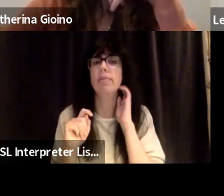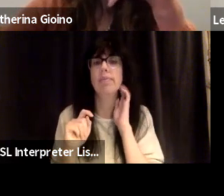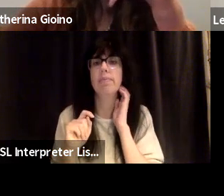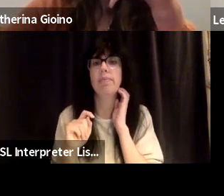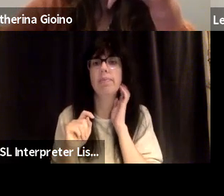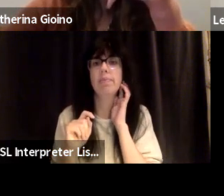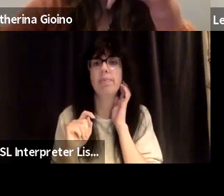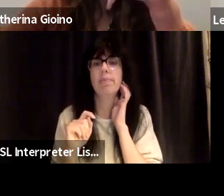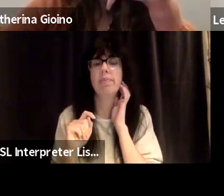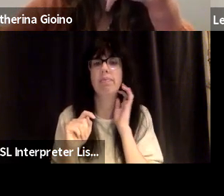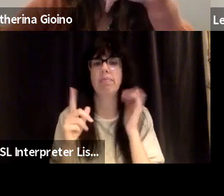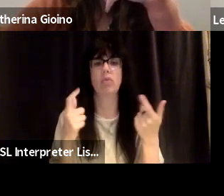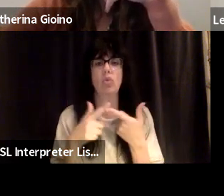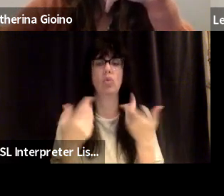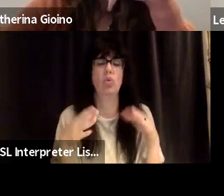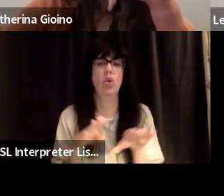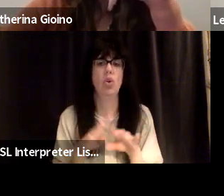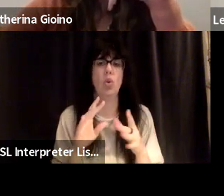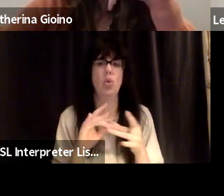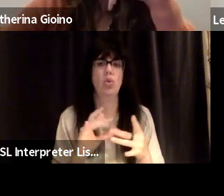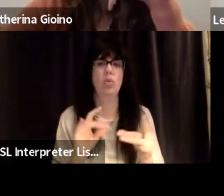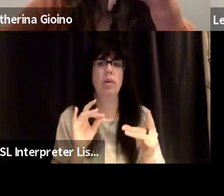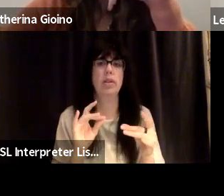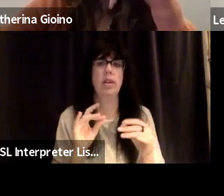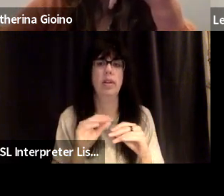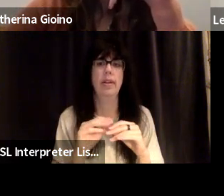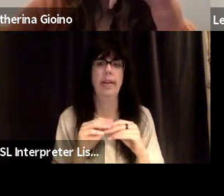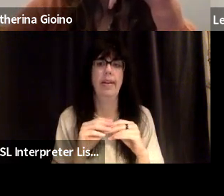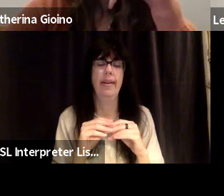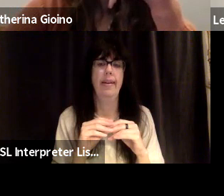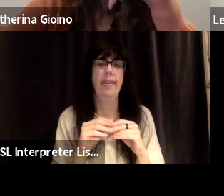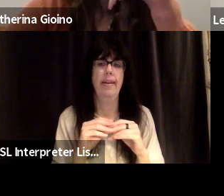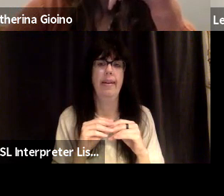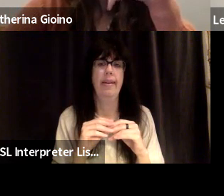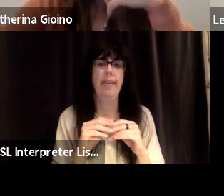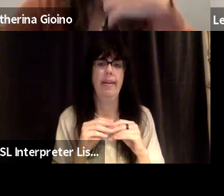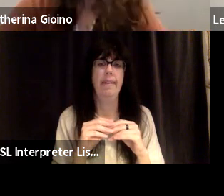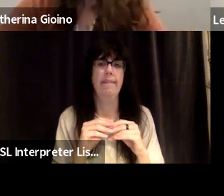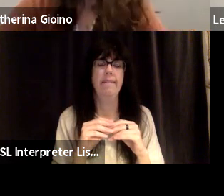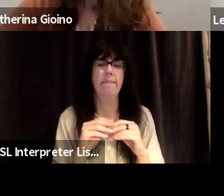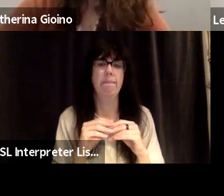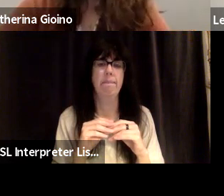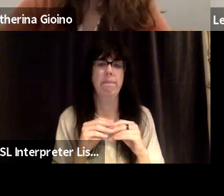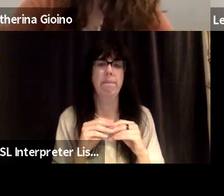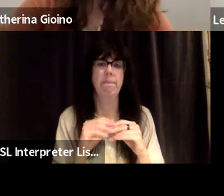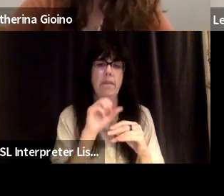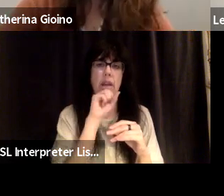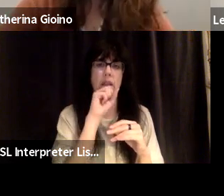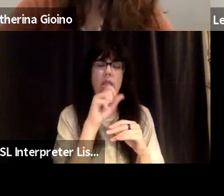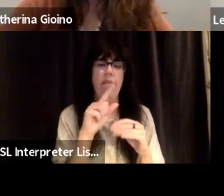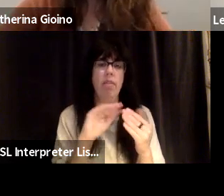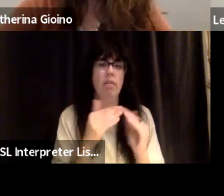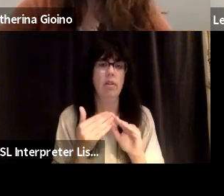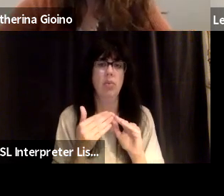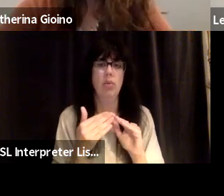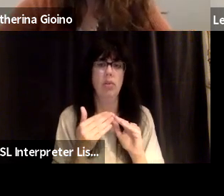know, I just want to close by saying that I love this community. Quite honestly,